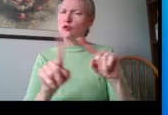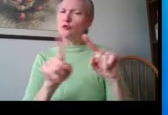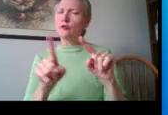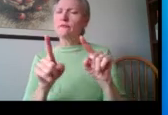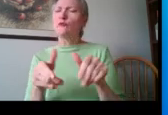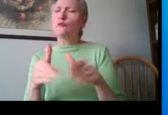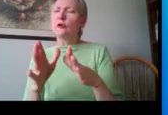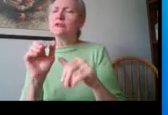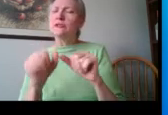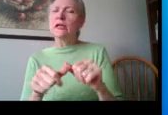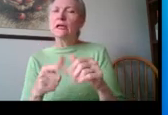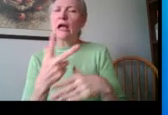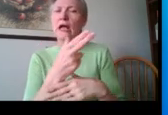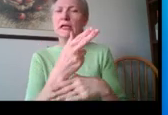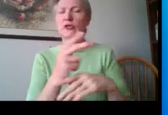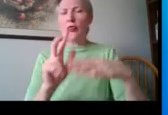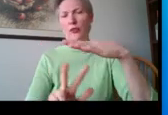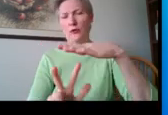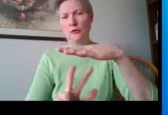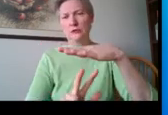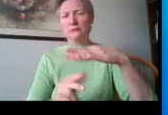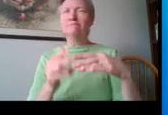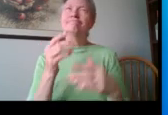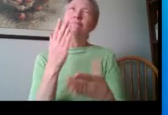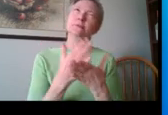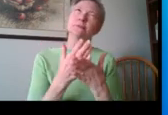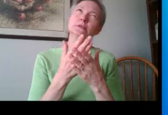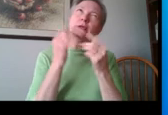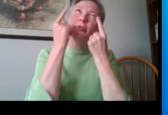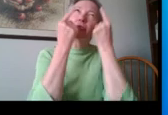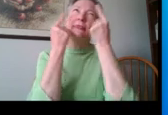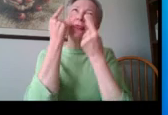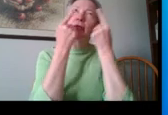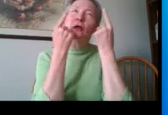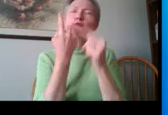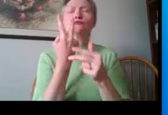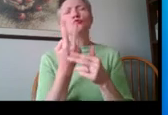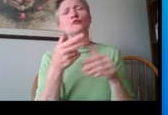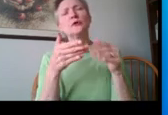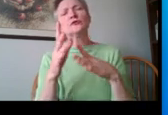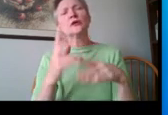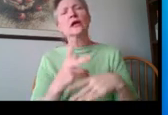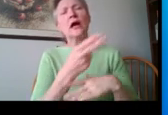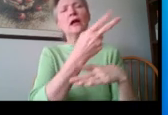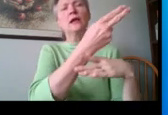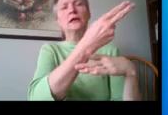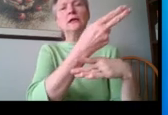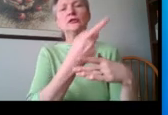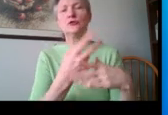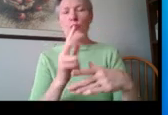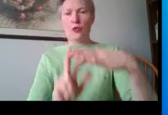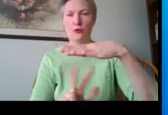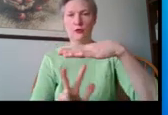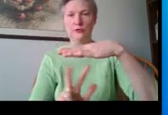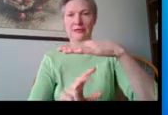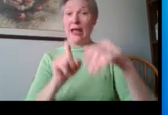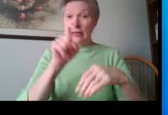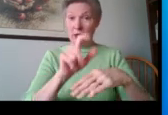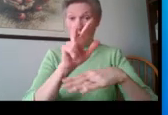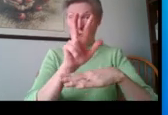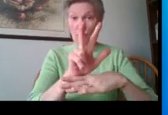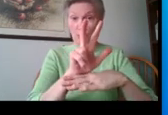this? So I want you to stop and think. What are 2 different ways you can cut this into thirds? Third meaning I need 3